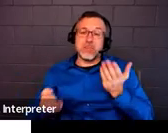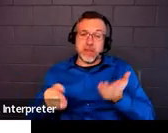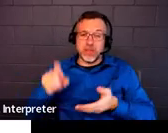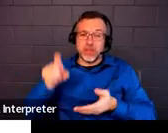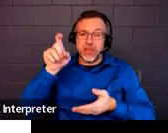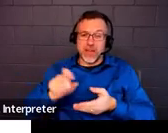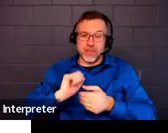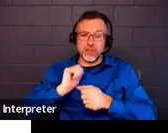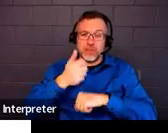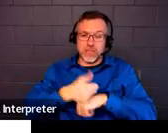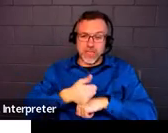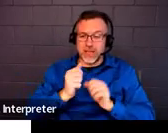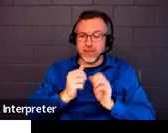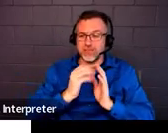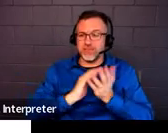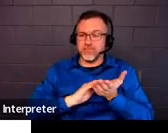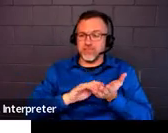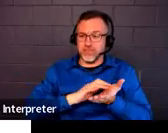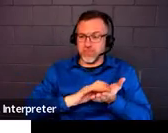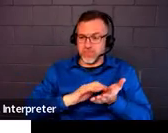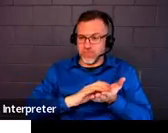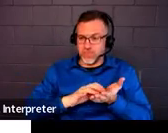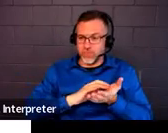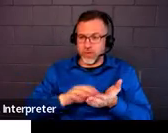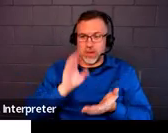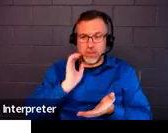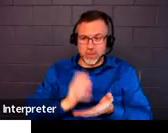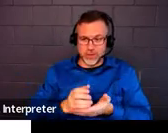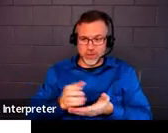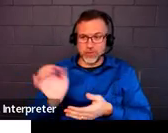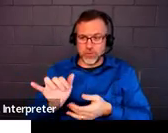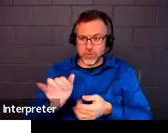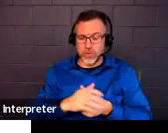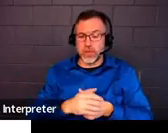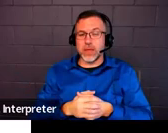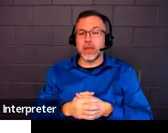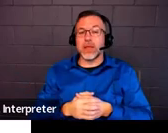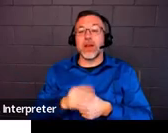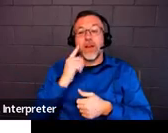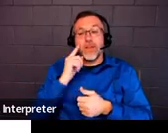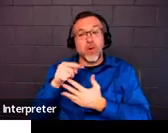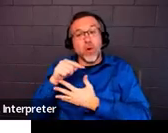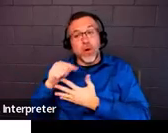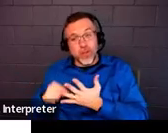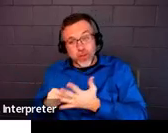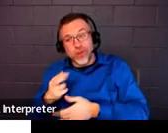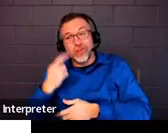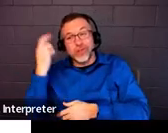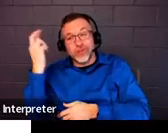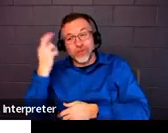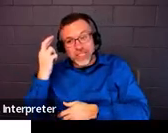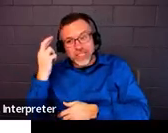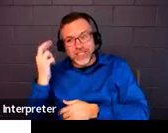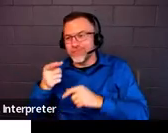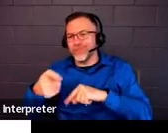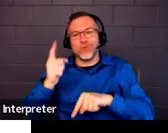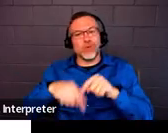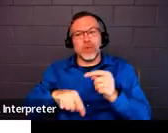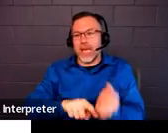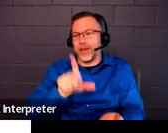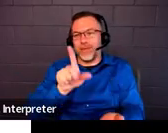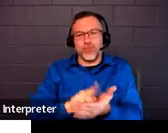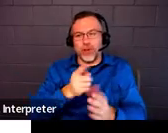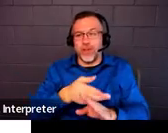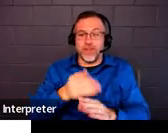develop tactile graphics to go along with certain items. Because of these reasons, these are not test directions you can just print off 5 minutes